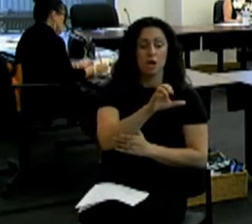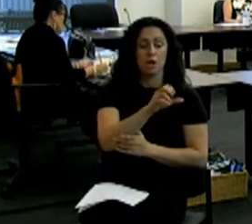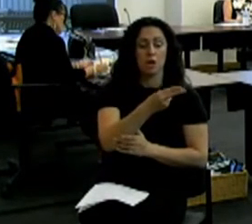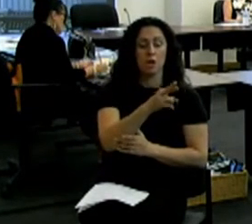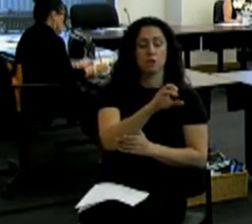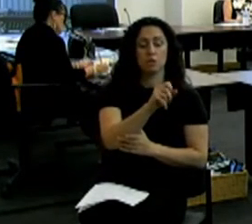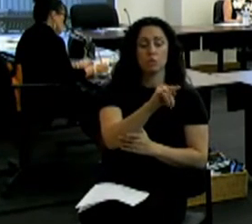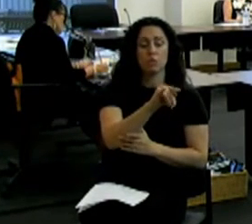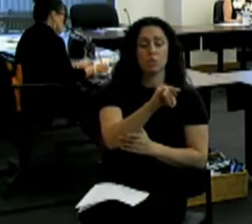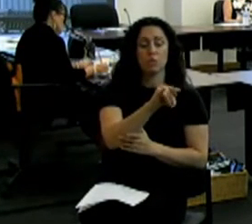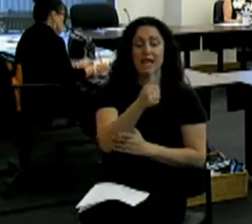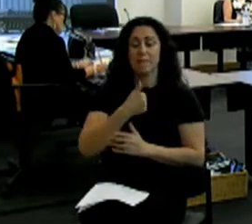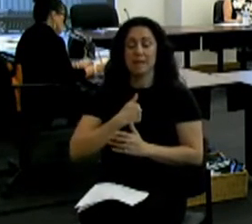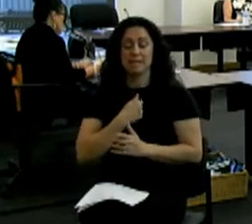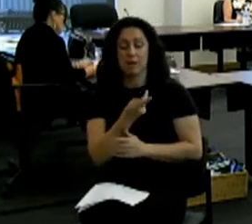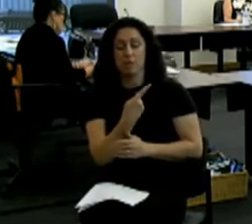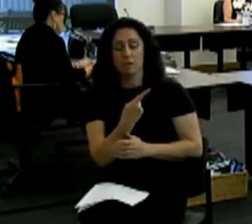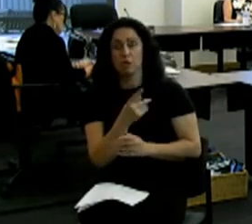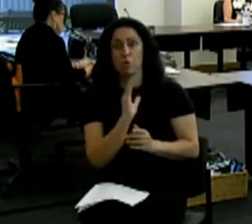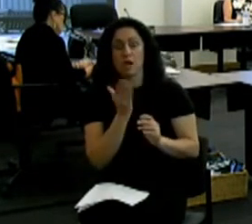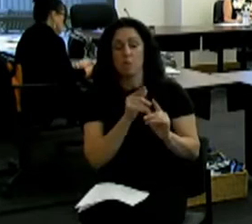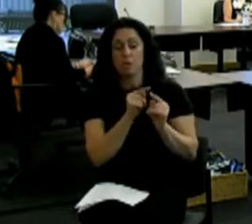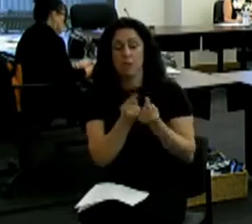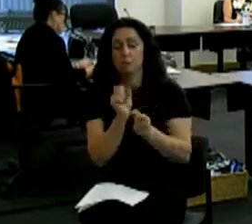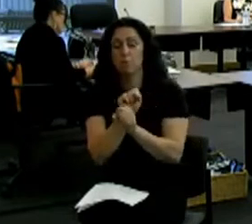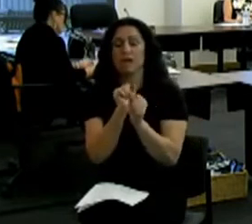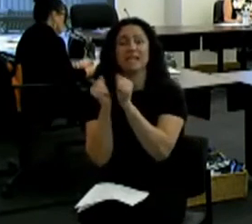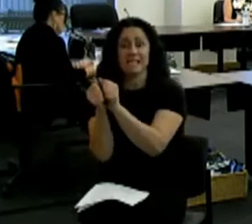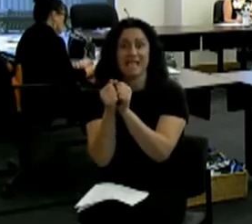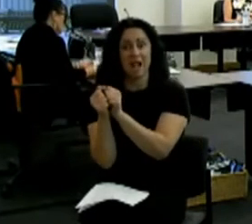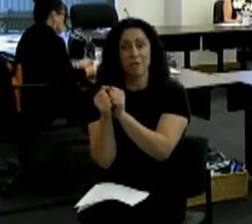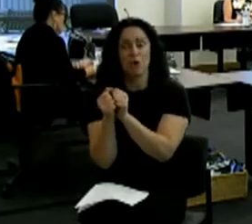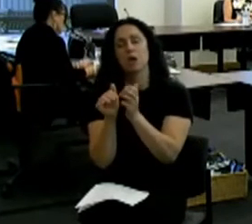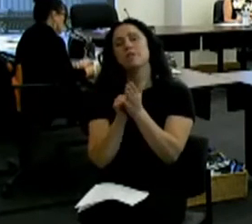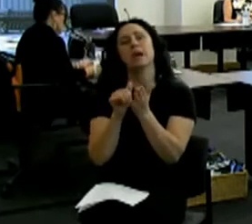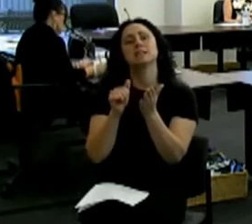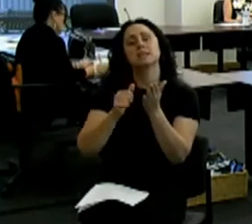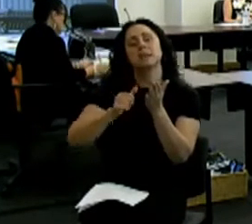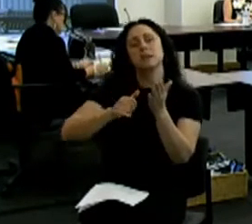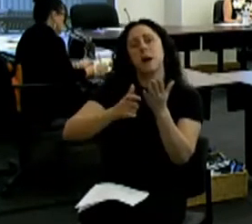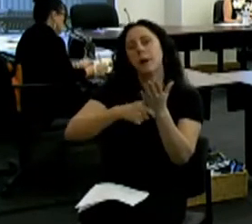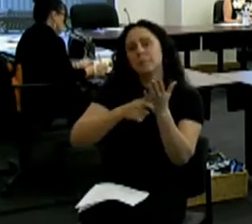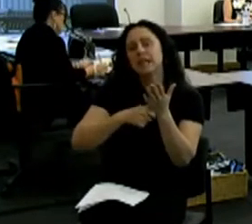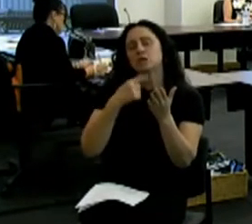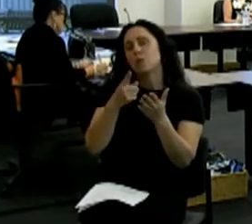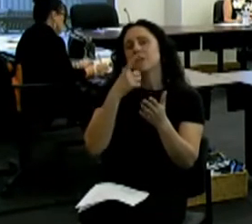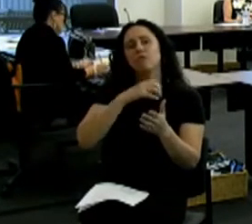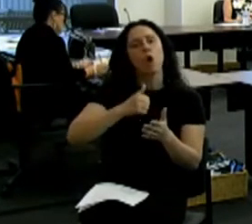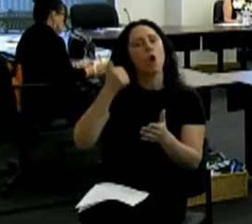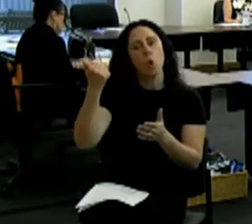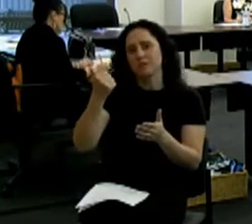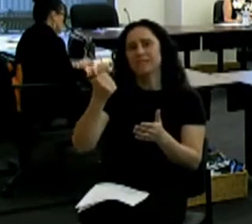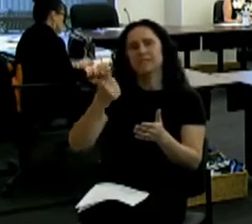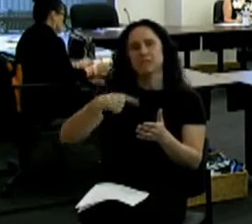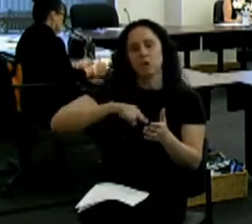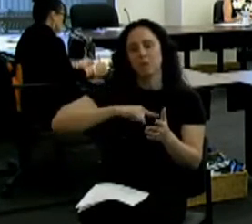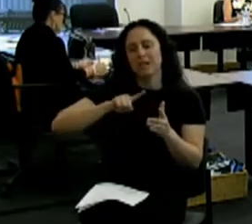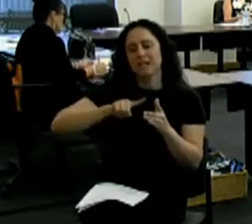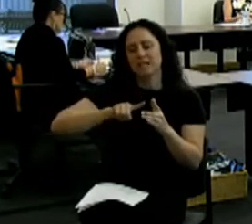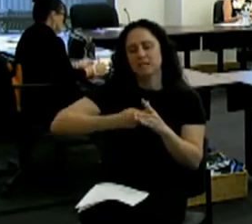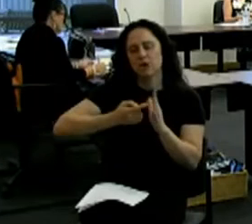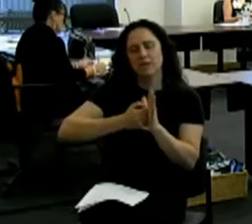work together on very closely and have for some time. This is a publication that is one of our oldest publications. We kicked it off